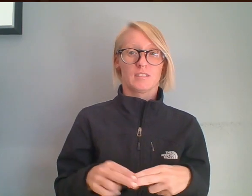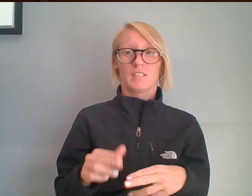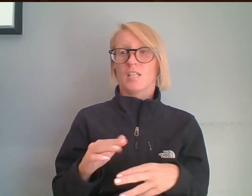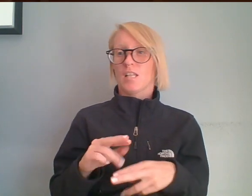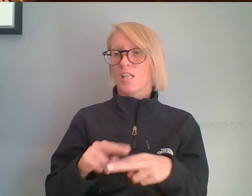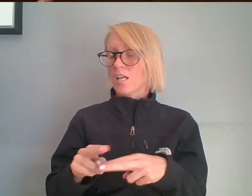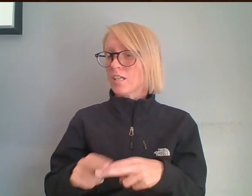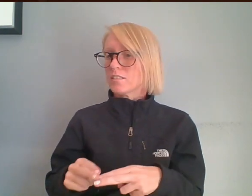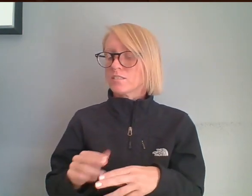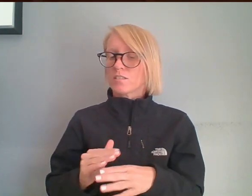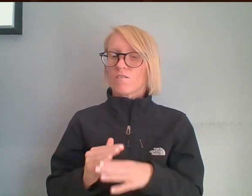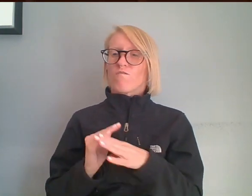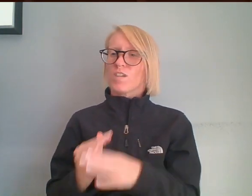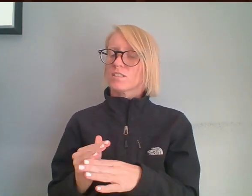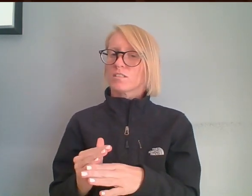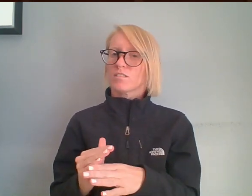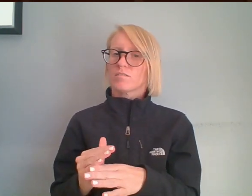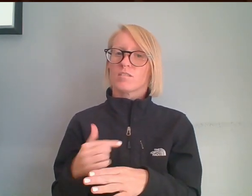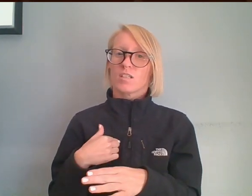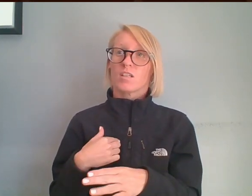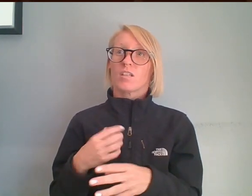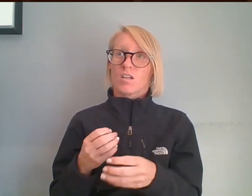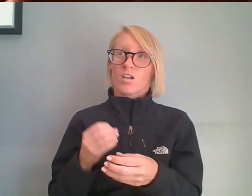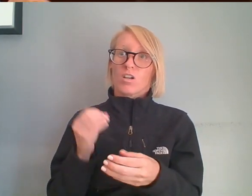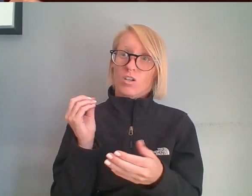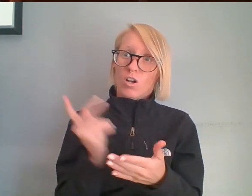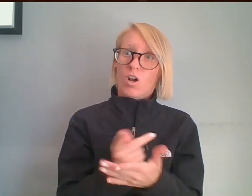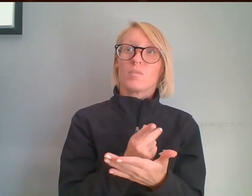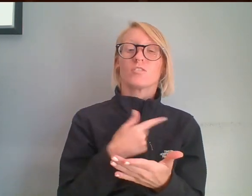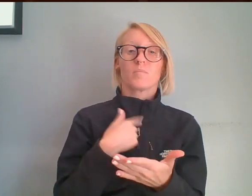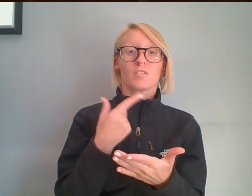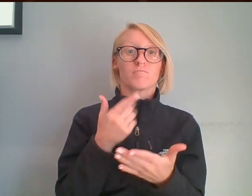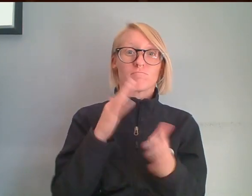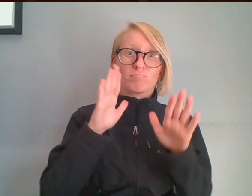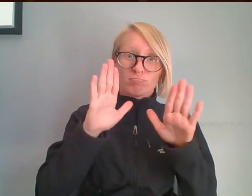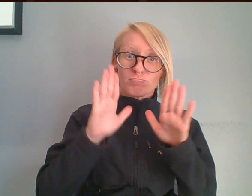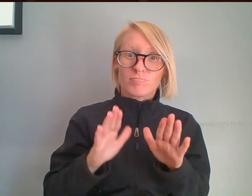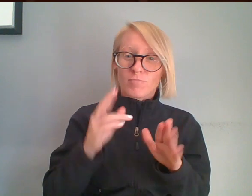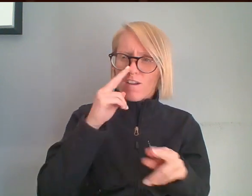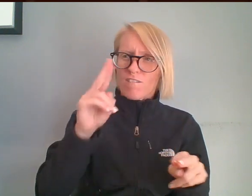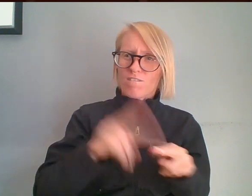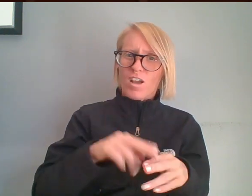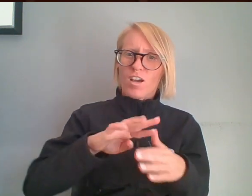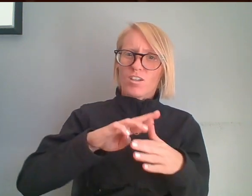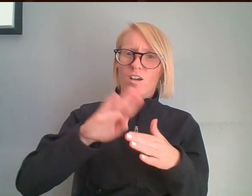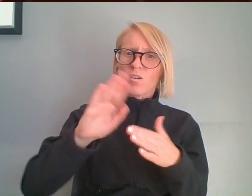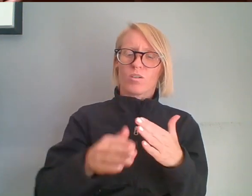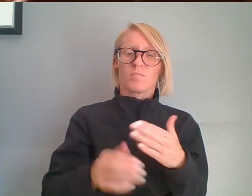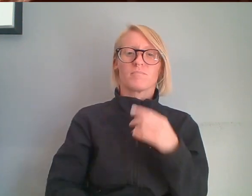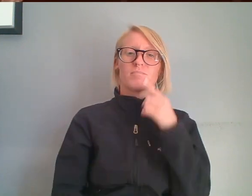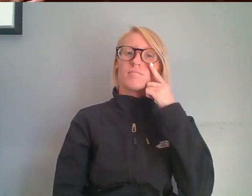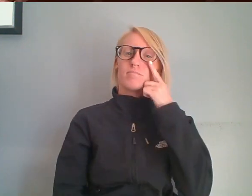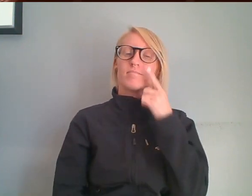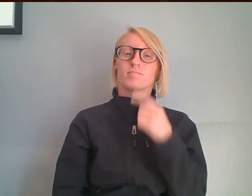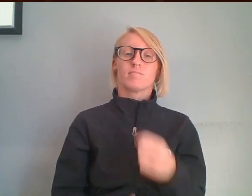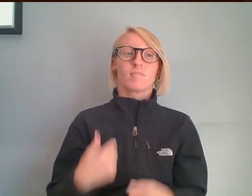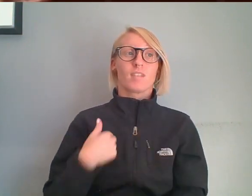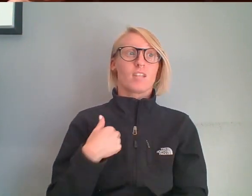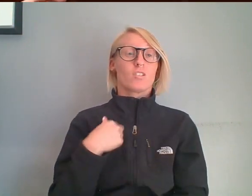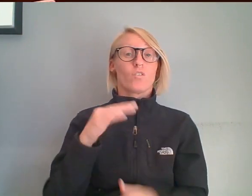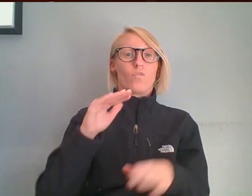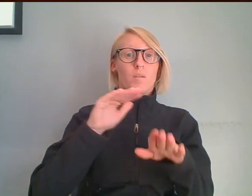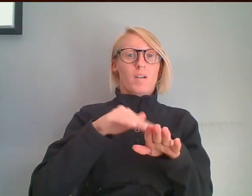defensive, and you can accomplish something pretty darn good. In this case, a fun outcome. This reminds us of perhaps the